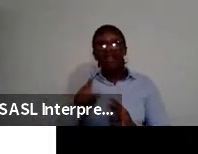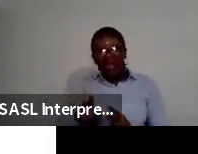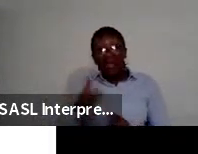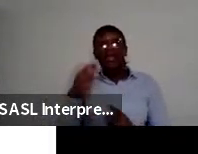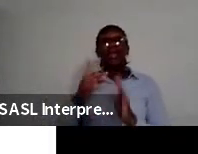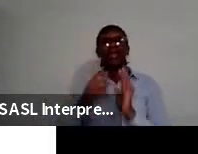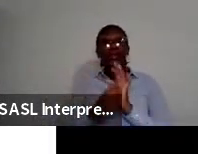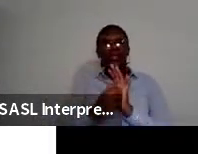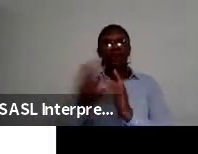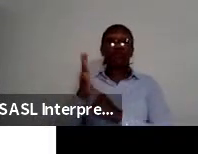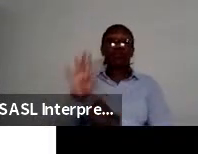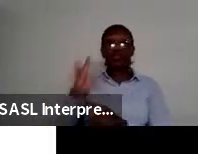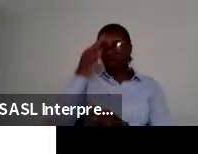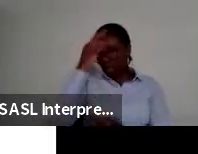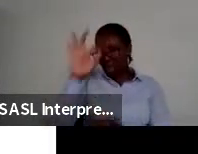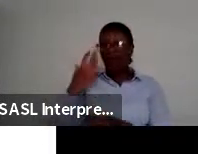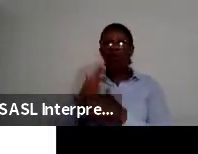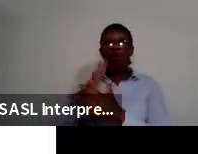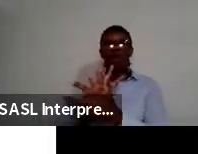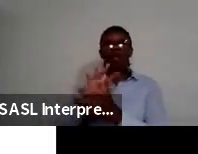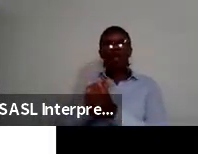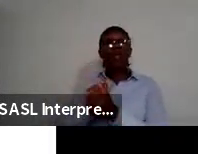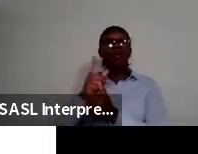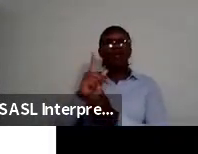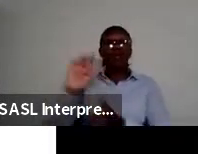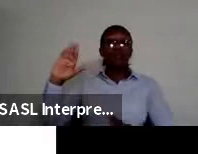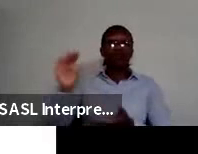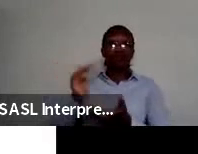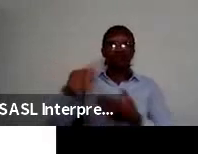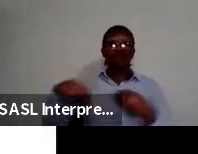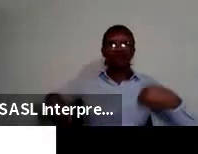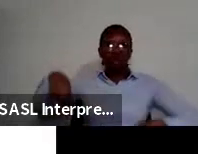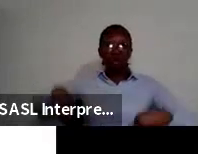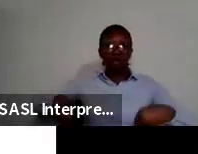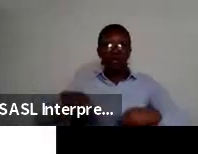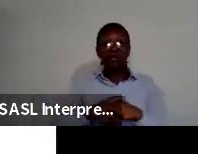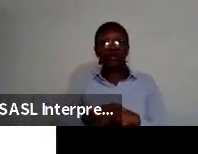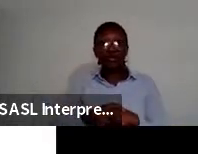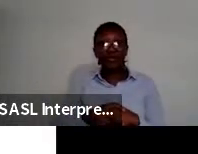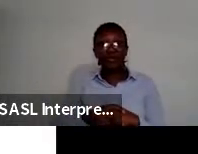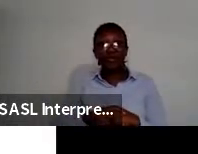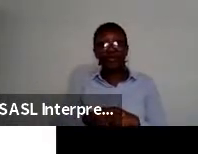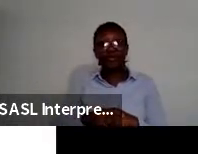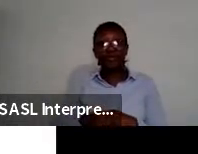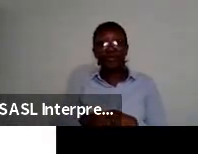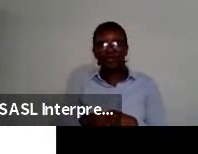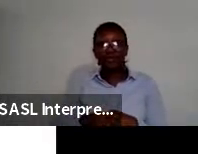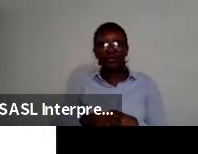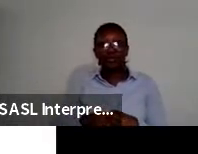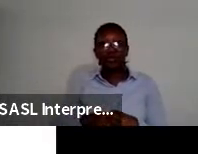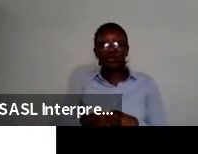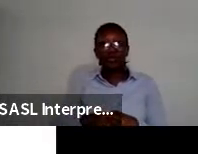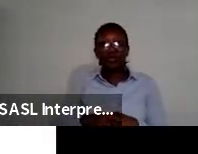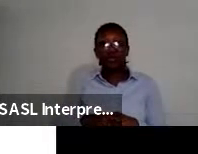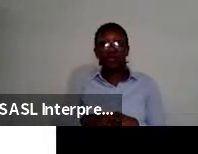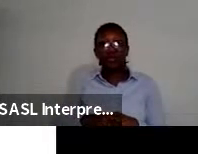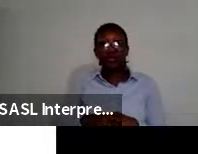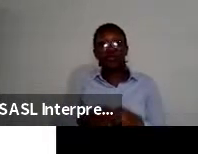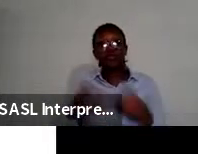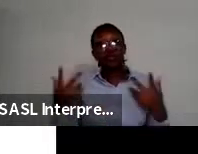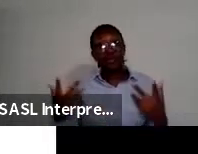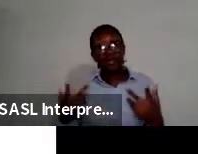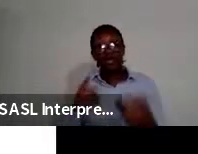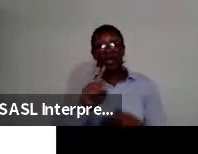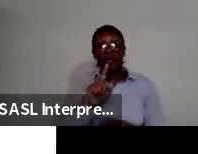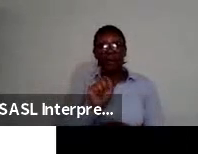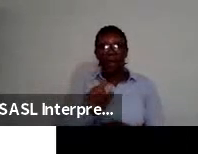root out the issues of corruption and address it to the letter. In this particular one, I've got